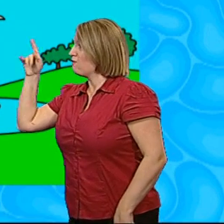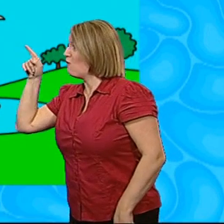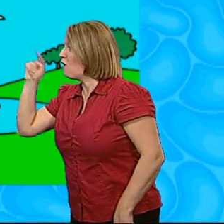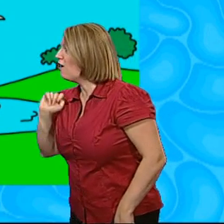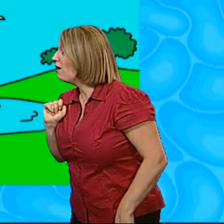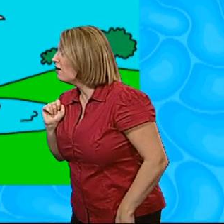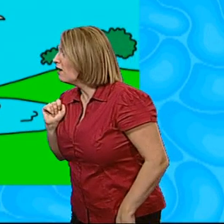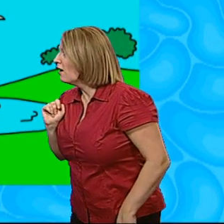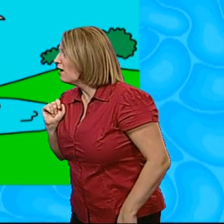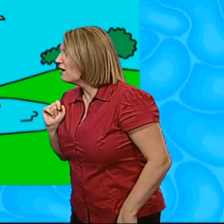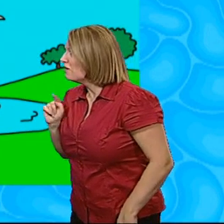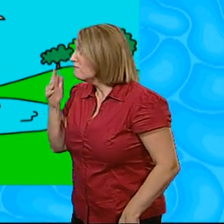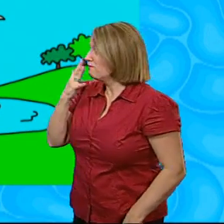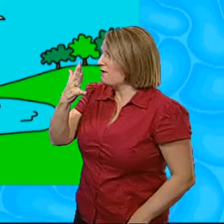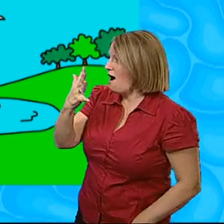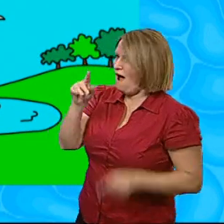four,